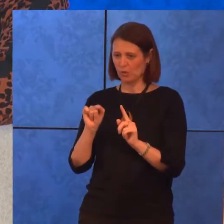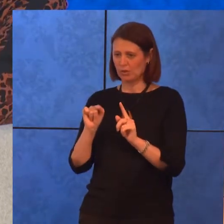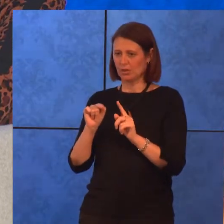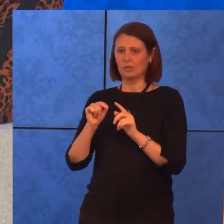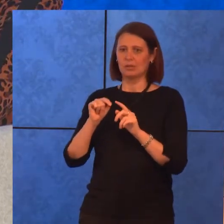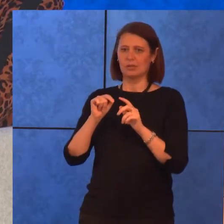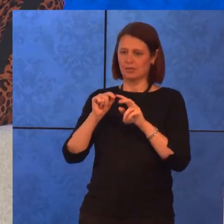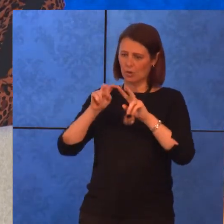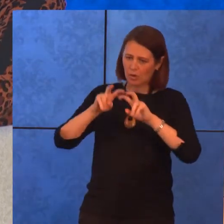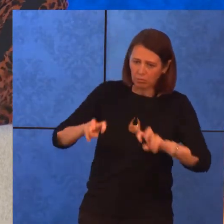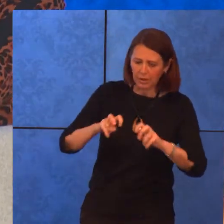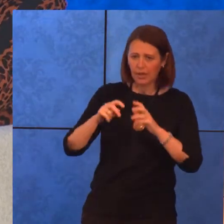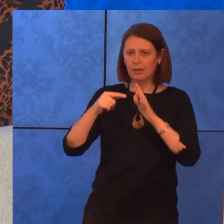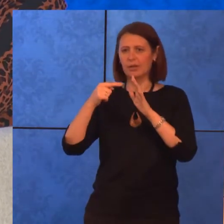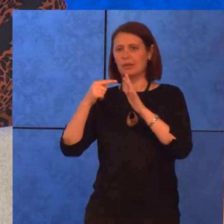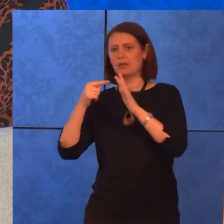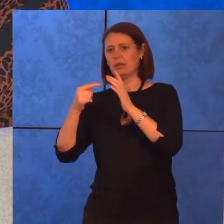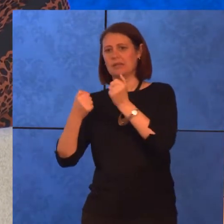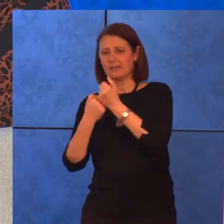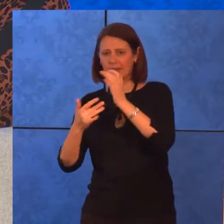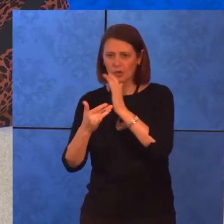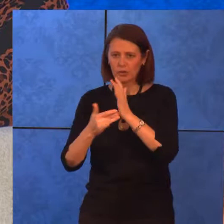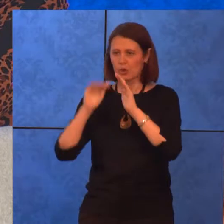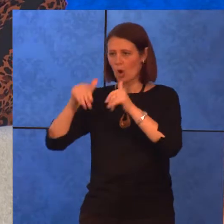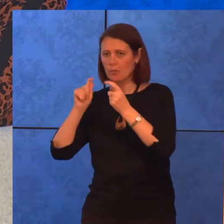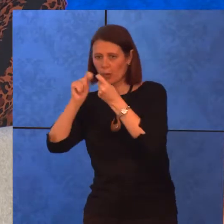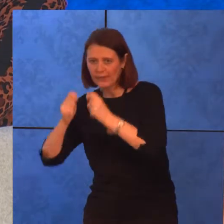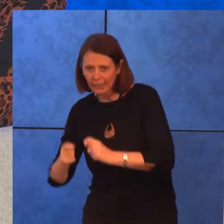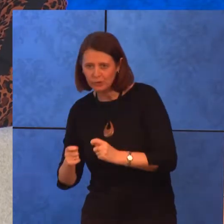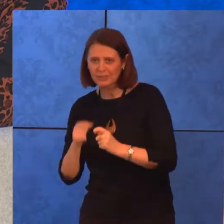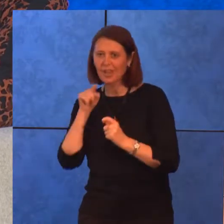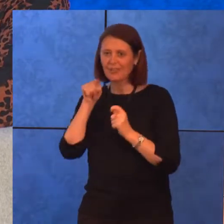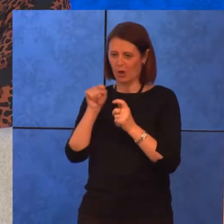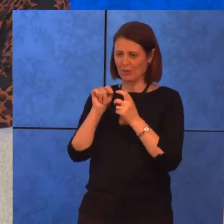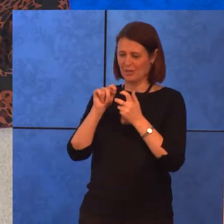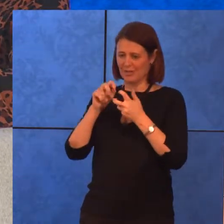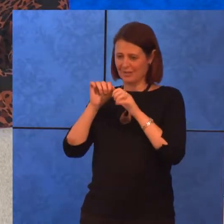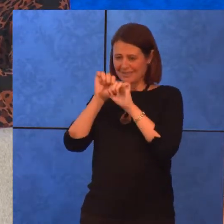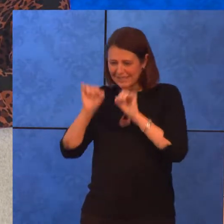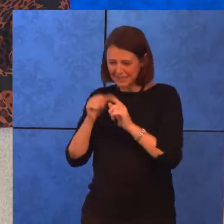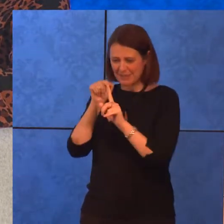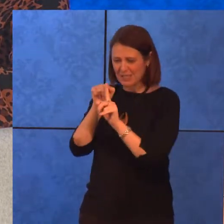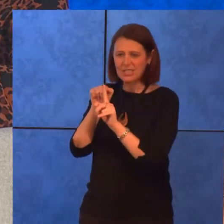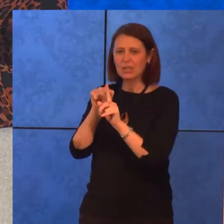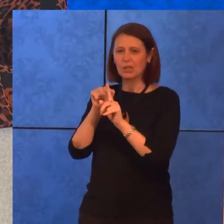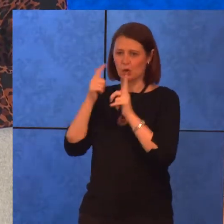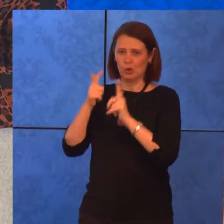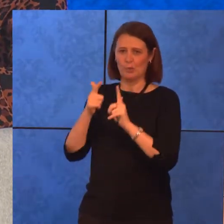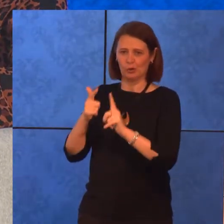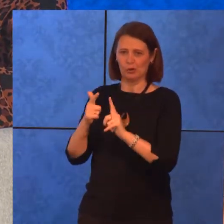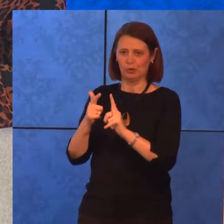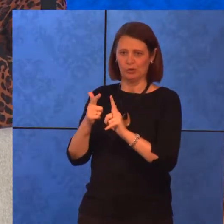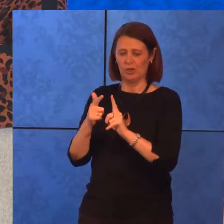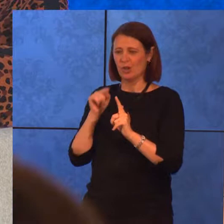the complicated AT and home modification systems that we built. They're also, I think, to some extent,